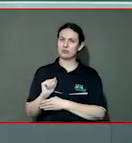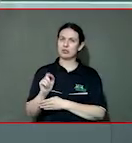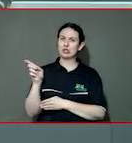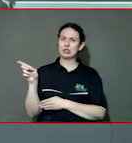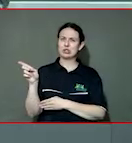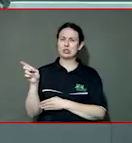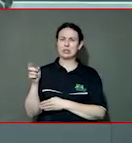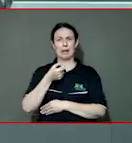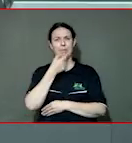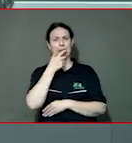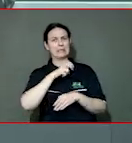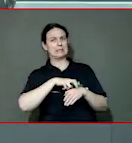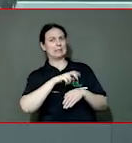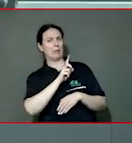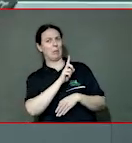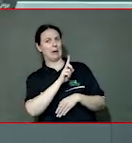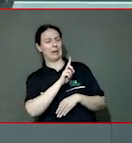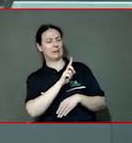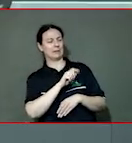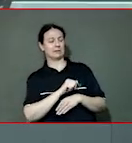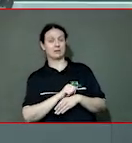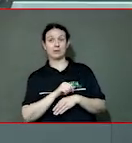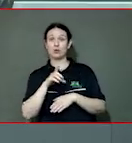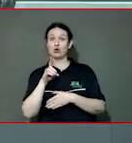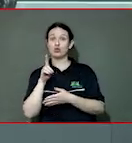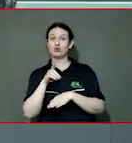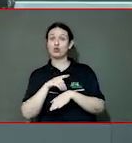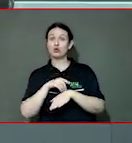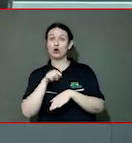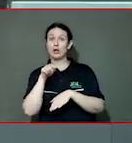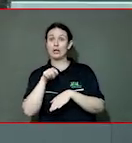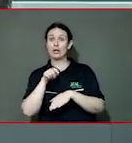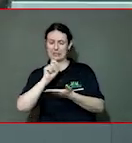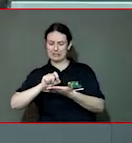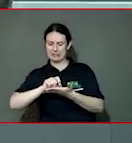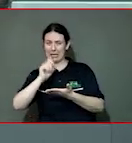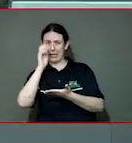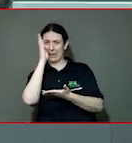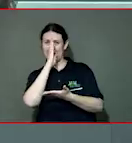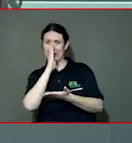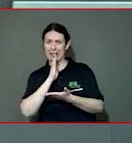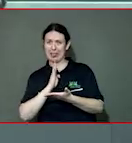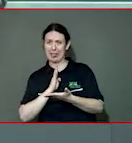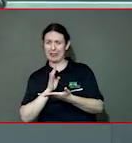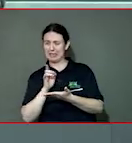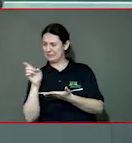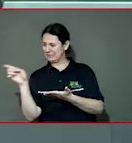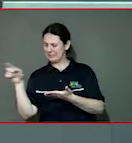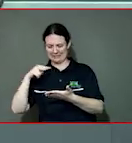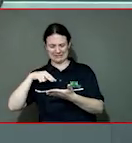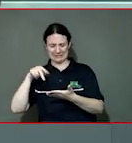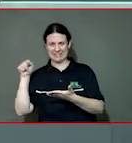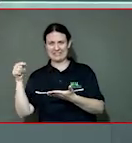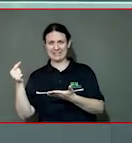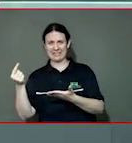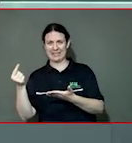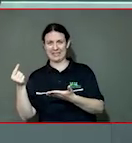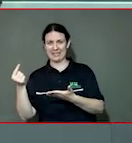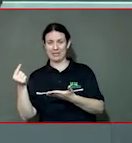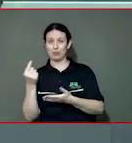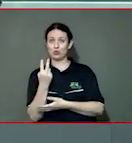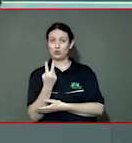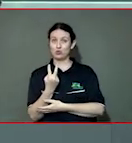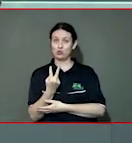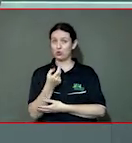the medicine I need, because the doctor's handwriting is so terrible. He don't know, because now there's 2